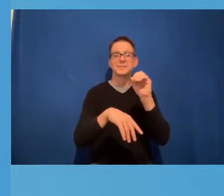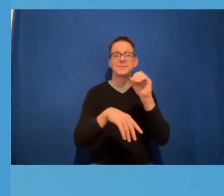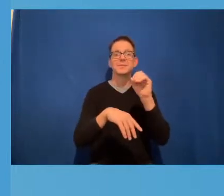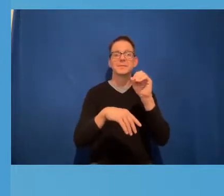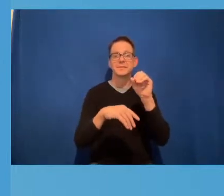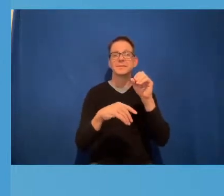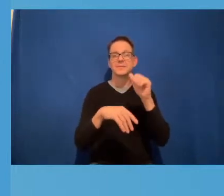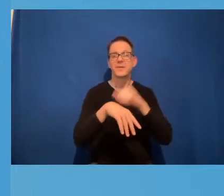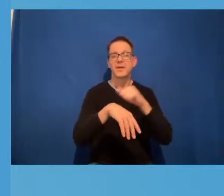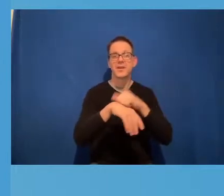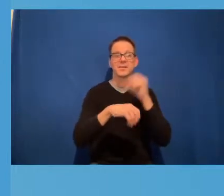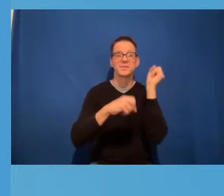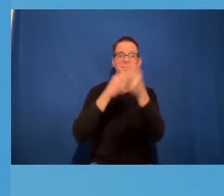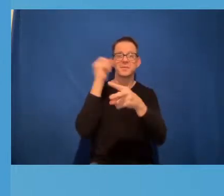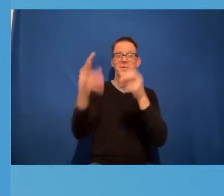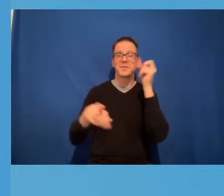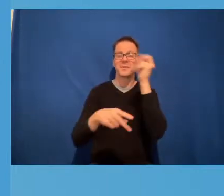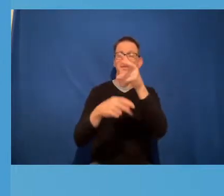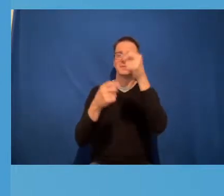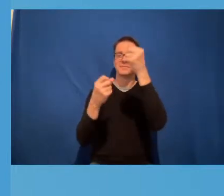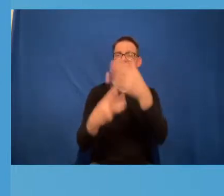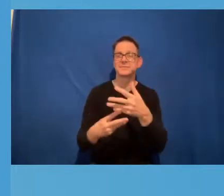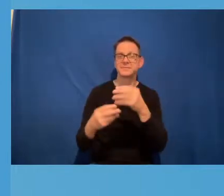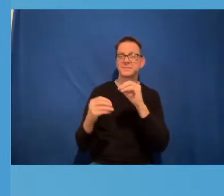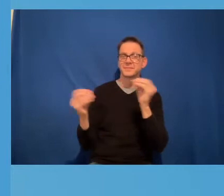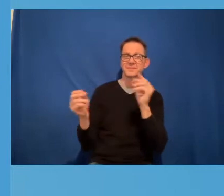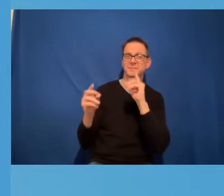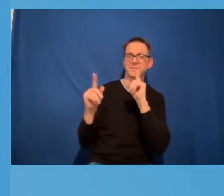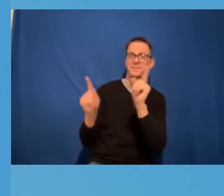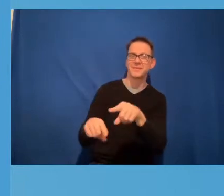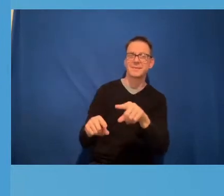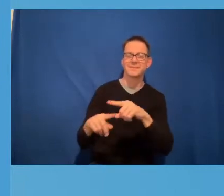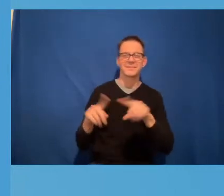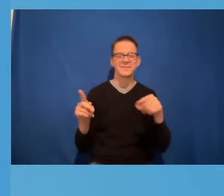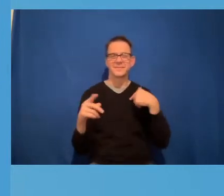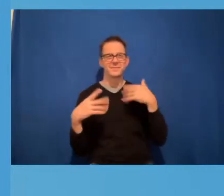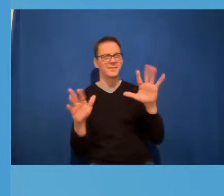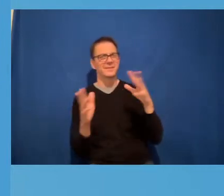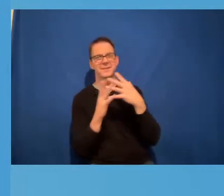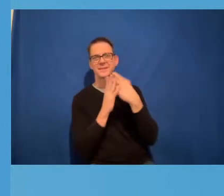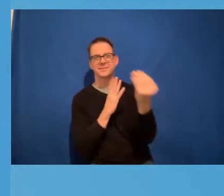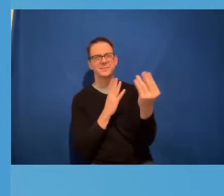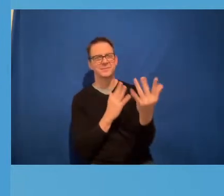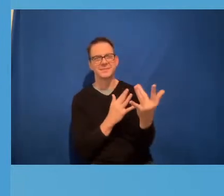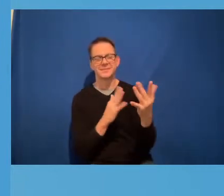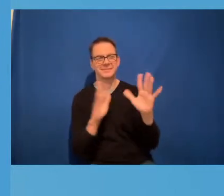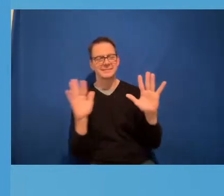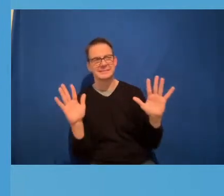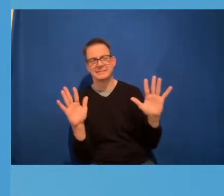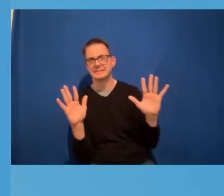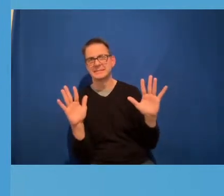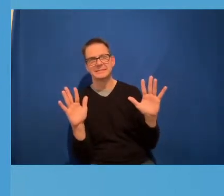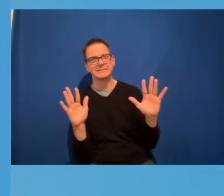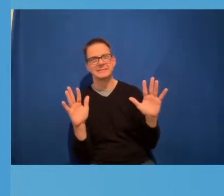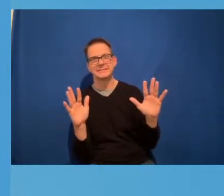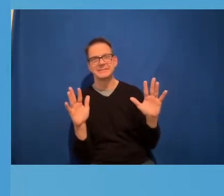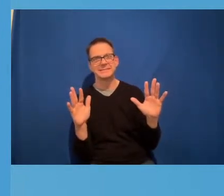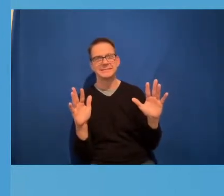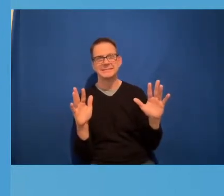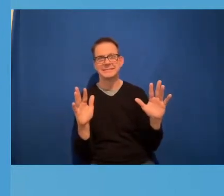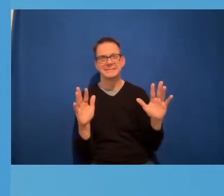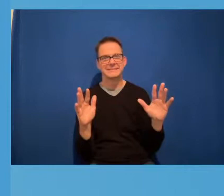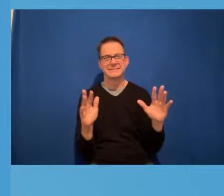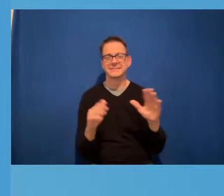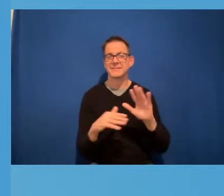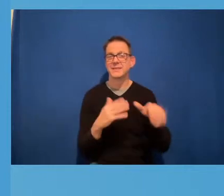have been very aggressive to wait outside, and that has not been reported. And then we had to put the screens or put